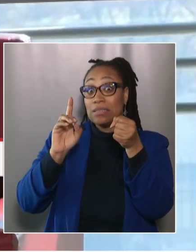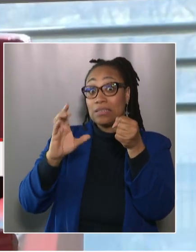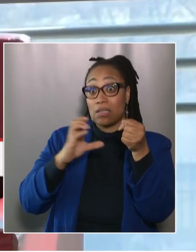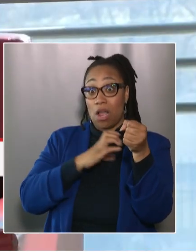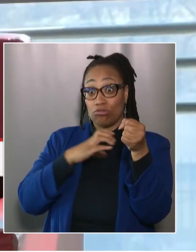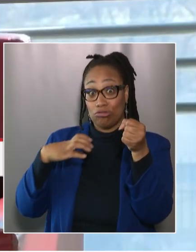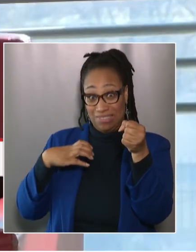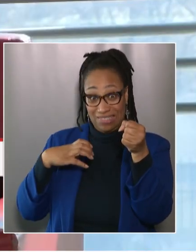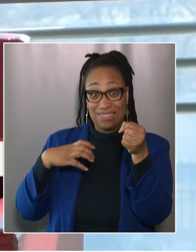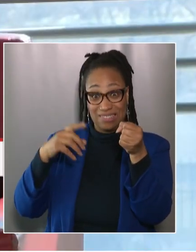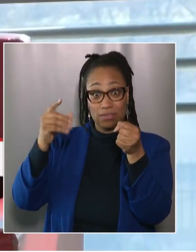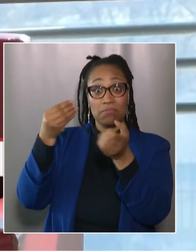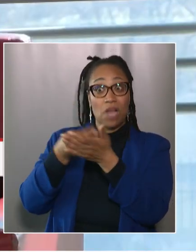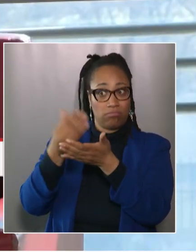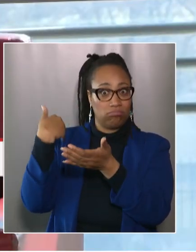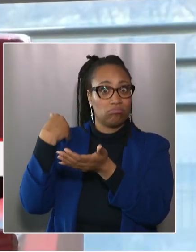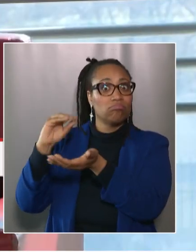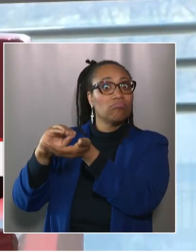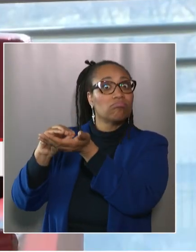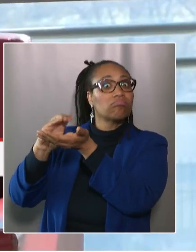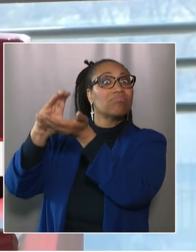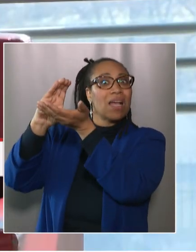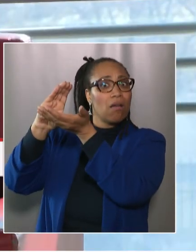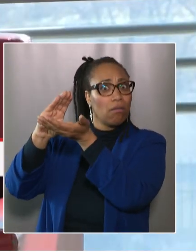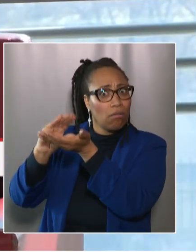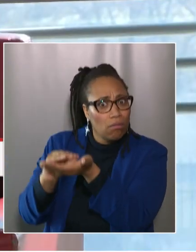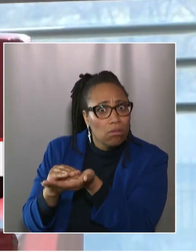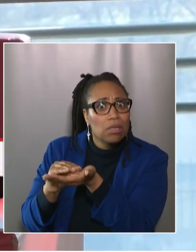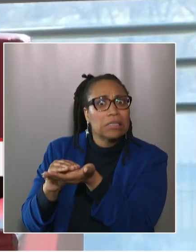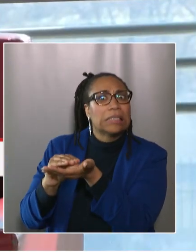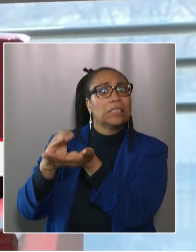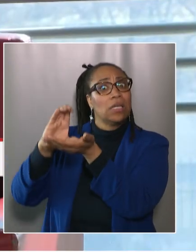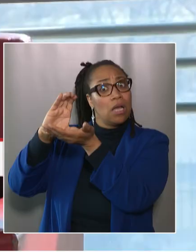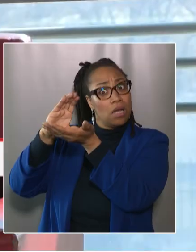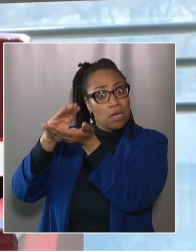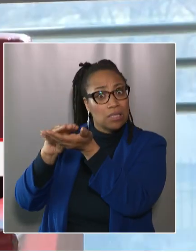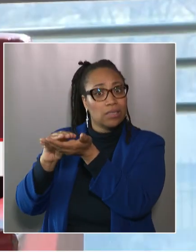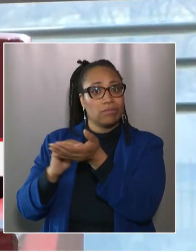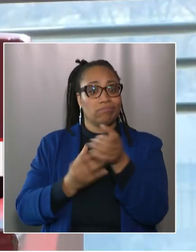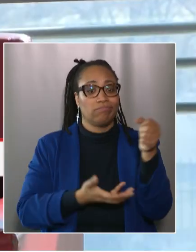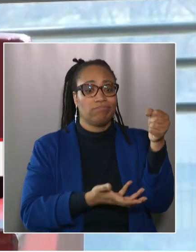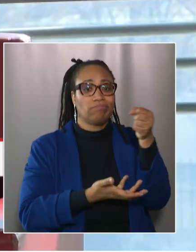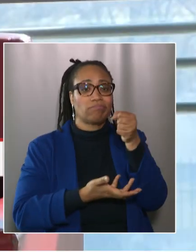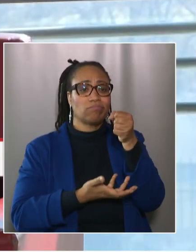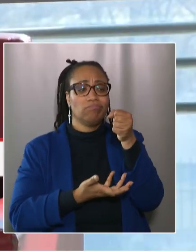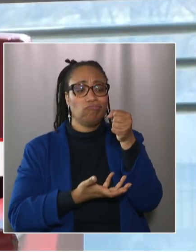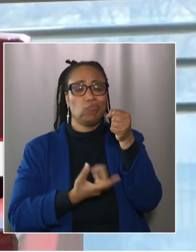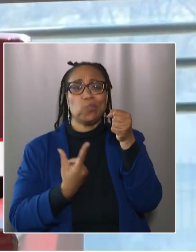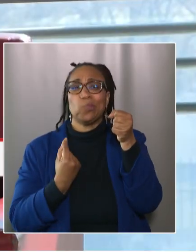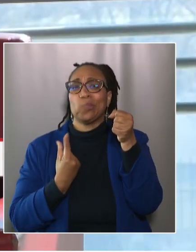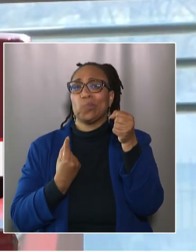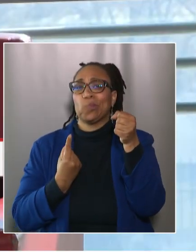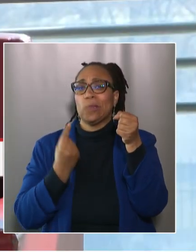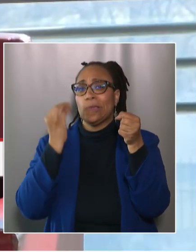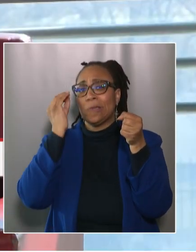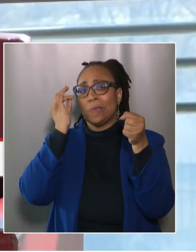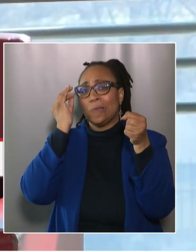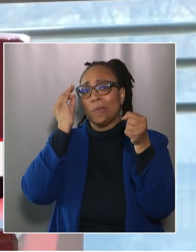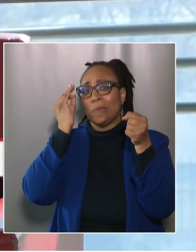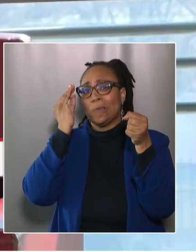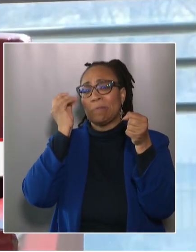how many deed or recordation taxes we were collecting. And I believed firmly that if that number